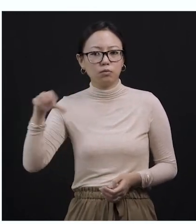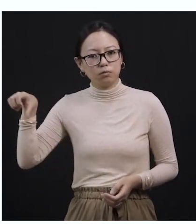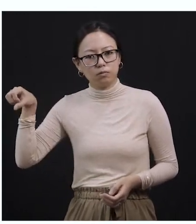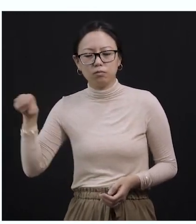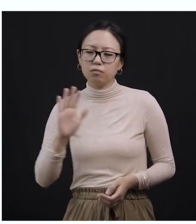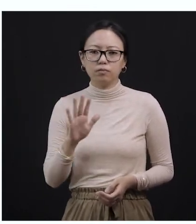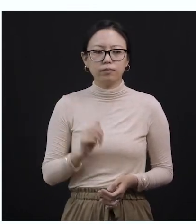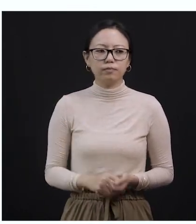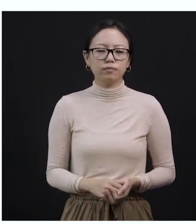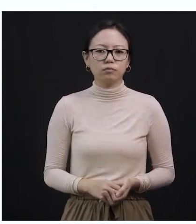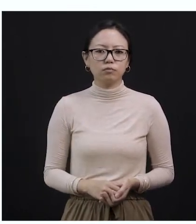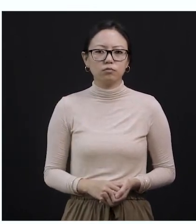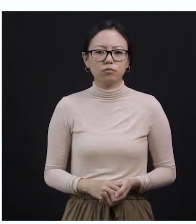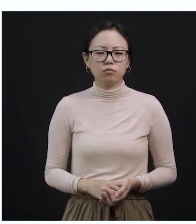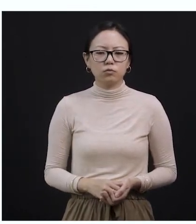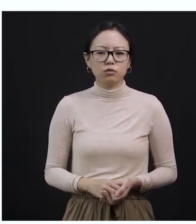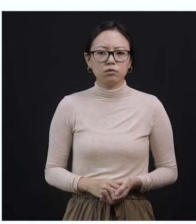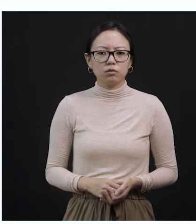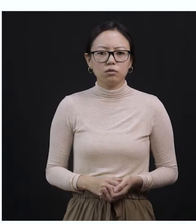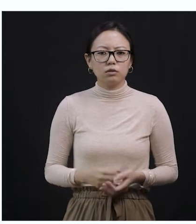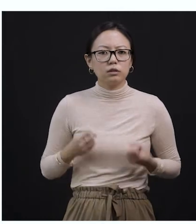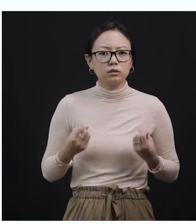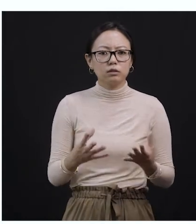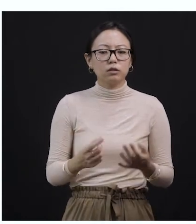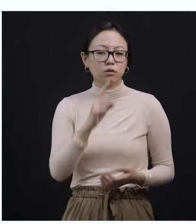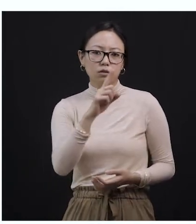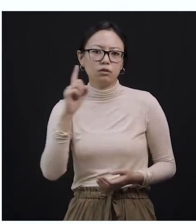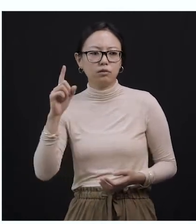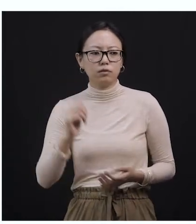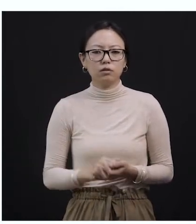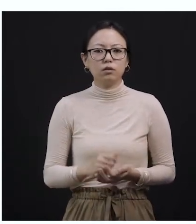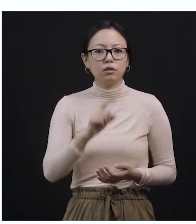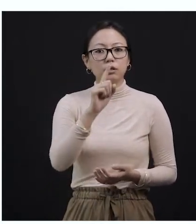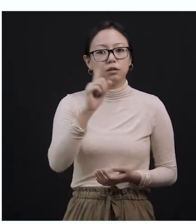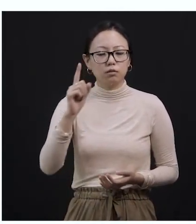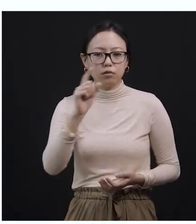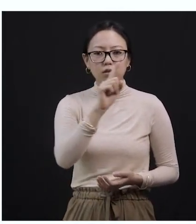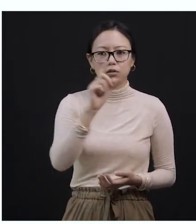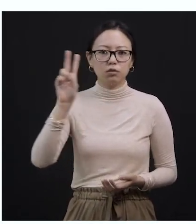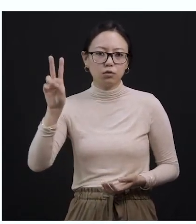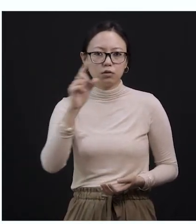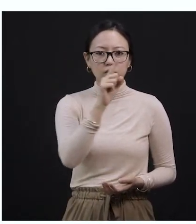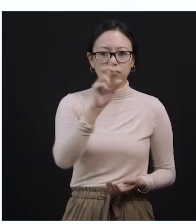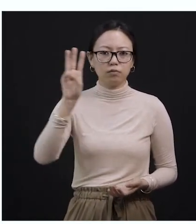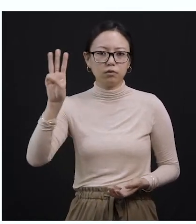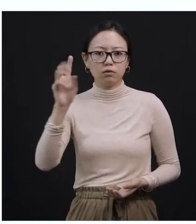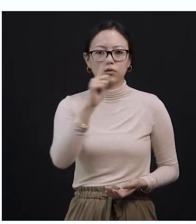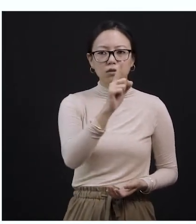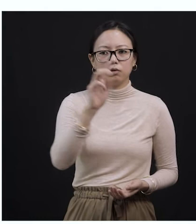and 19. Let's count the numbers from starting from 11. 11, 12,